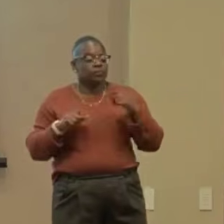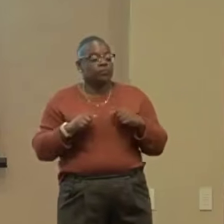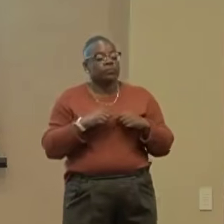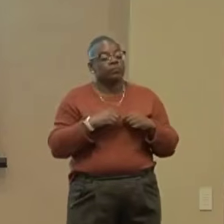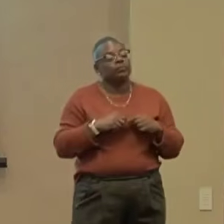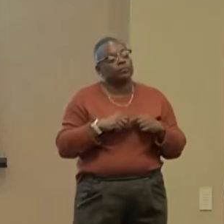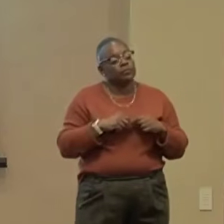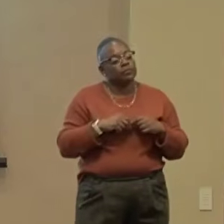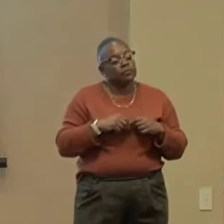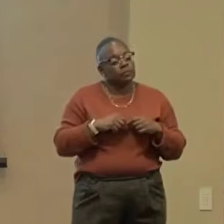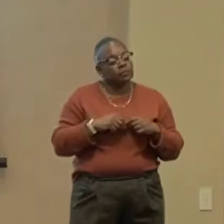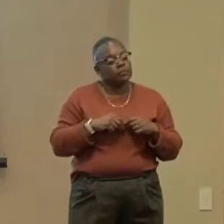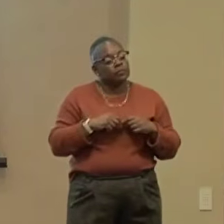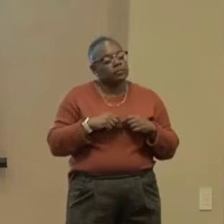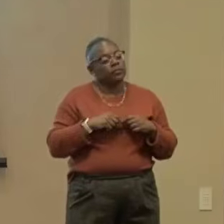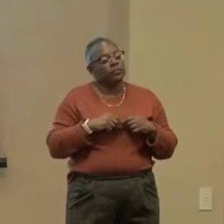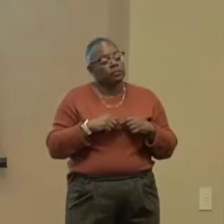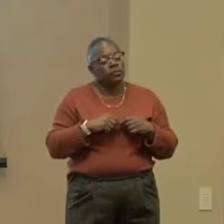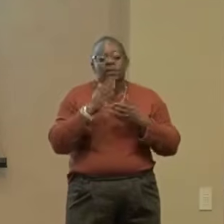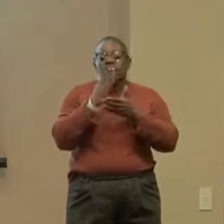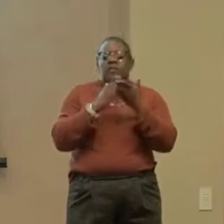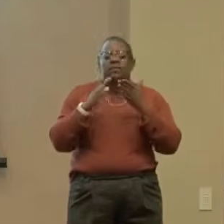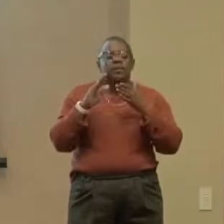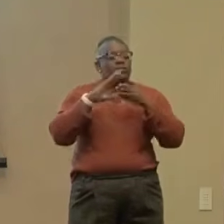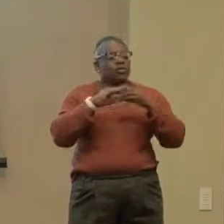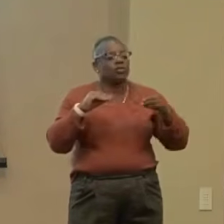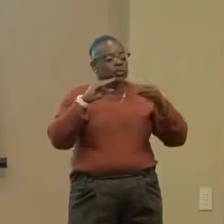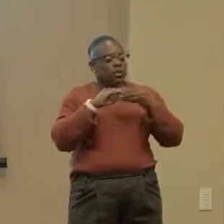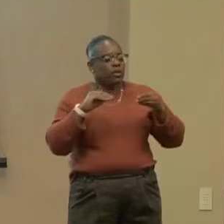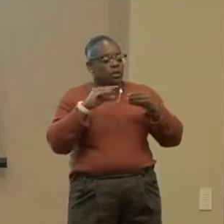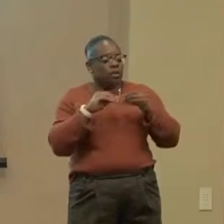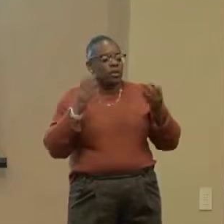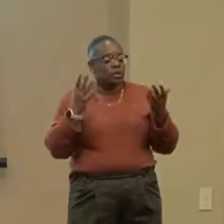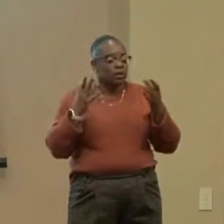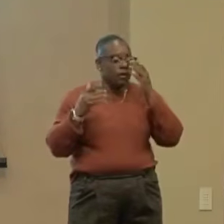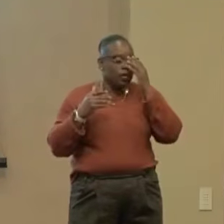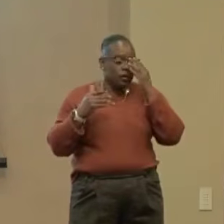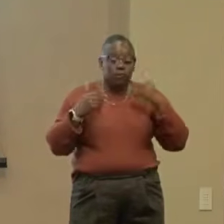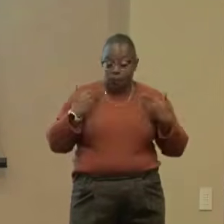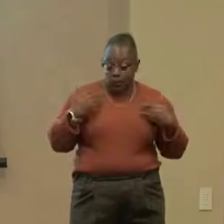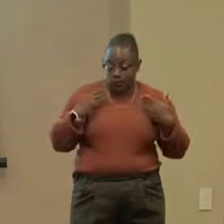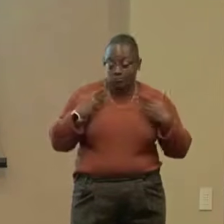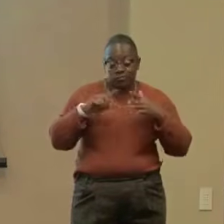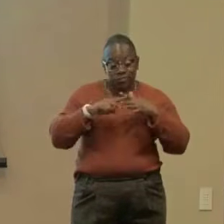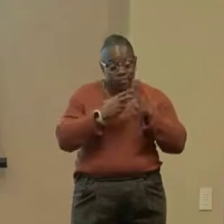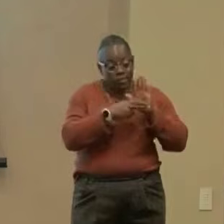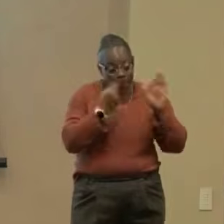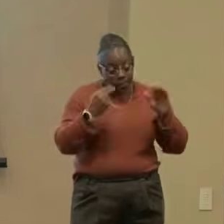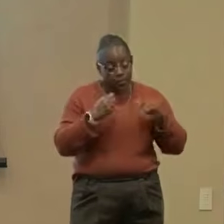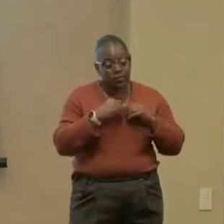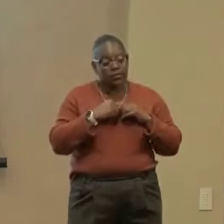takeaways from someone's shared story is that, also dealing from it from a young age. So I think